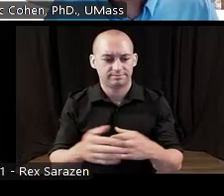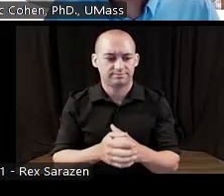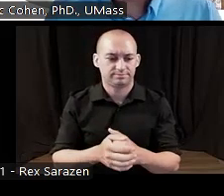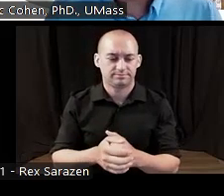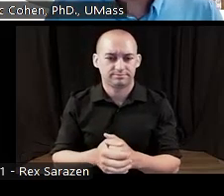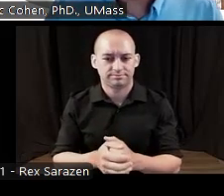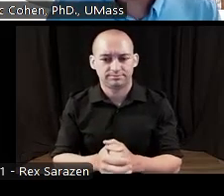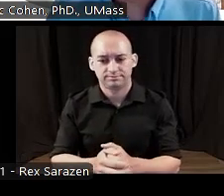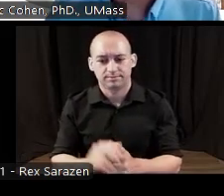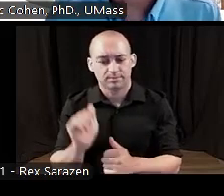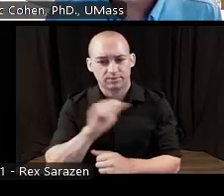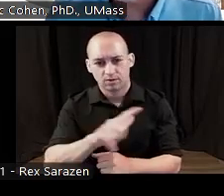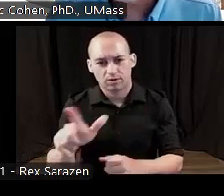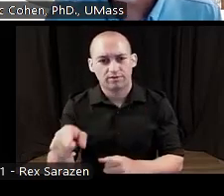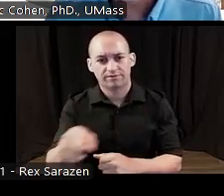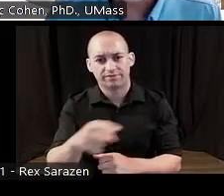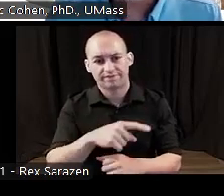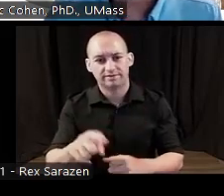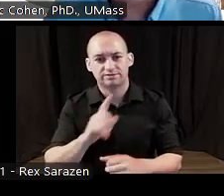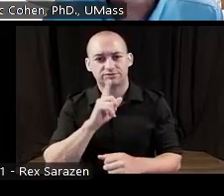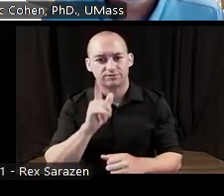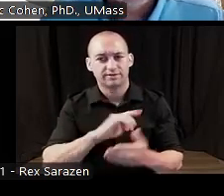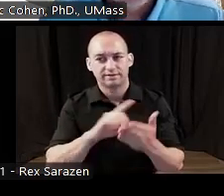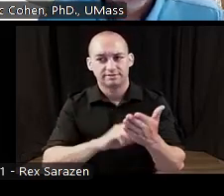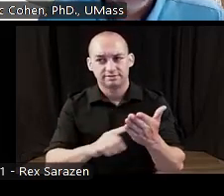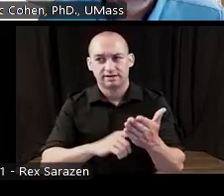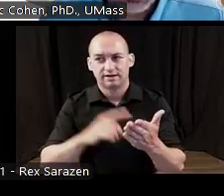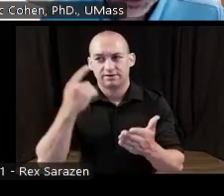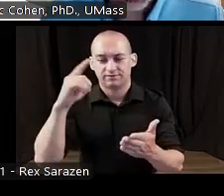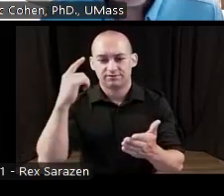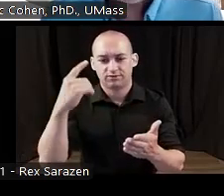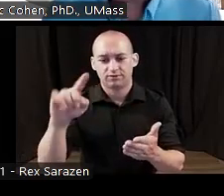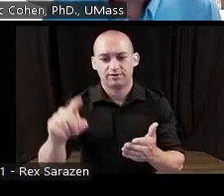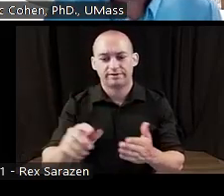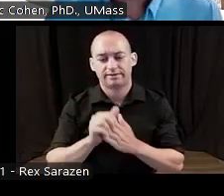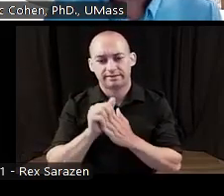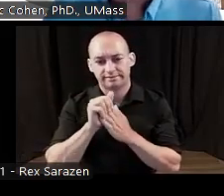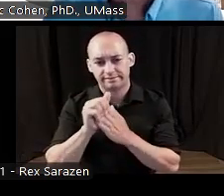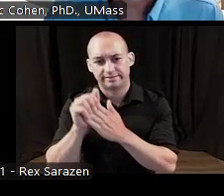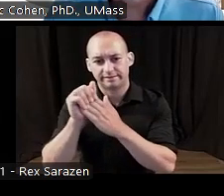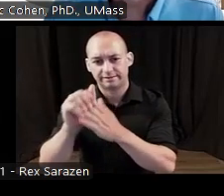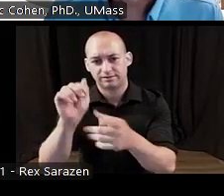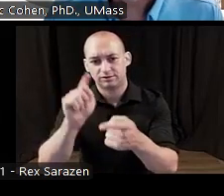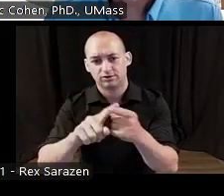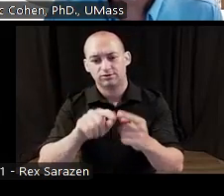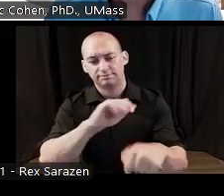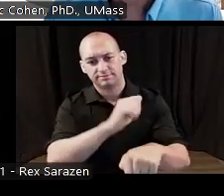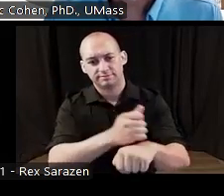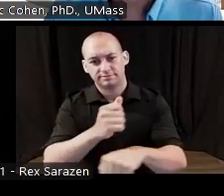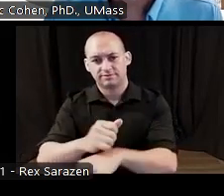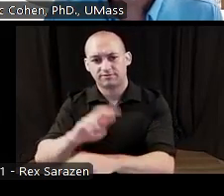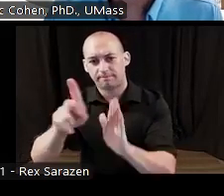All of this is really designed to lead to a set of policy options.